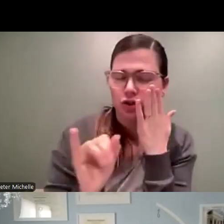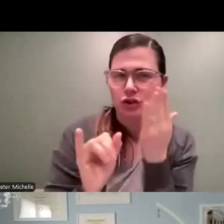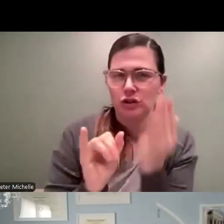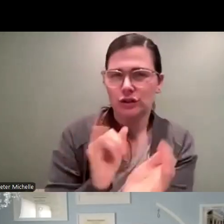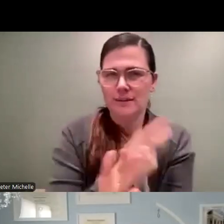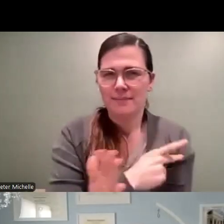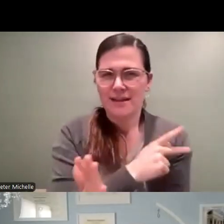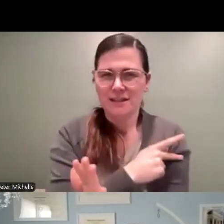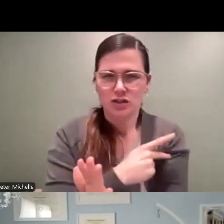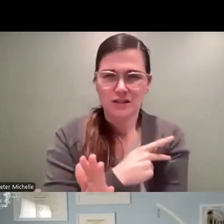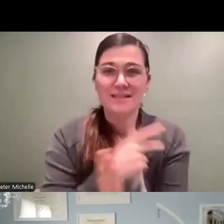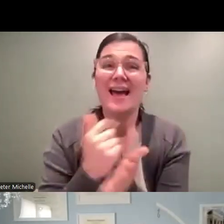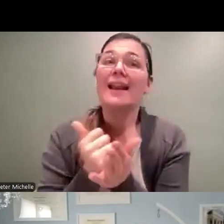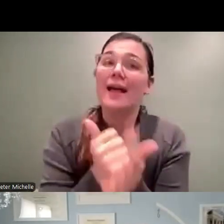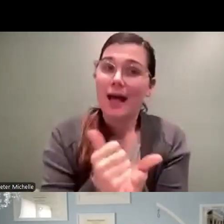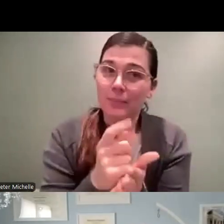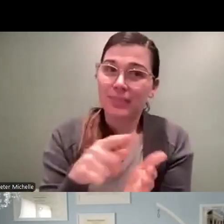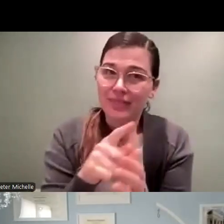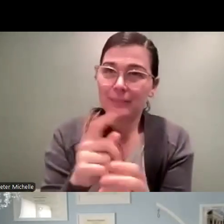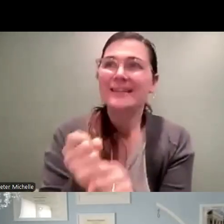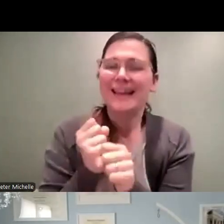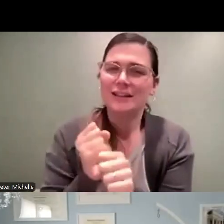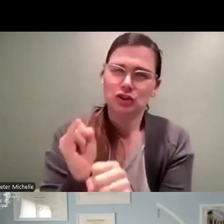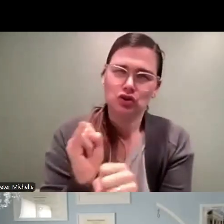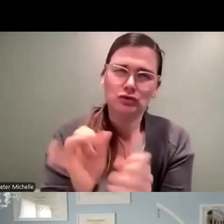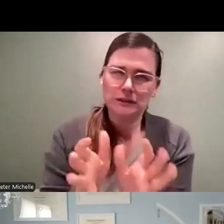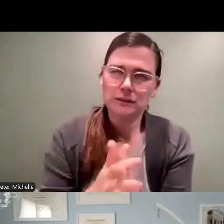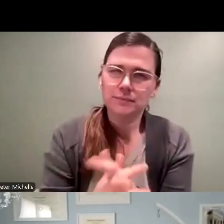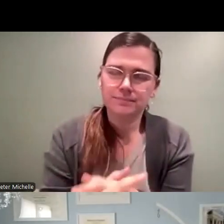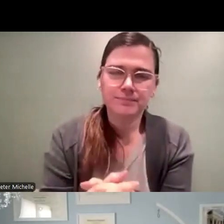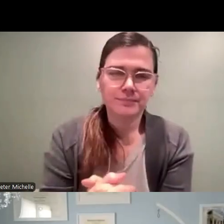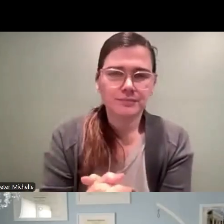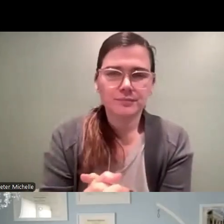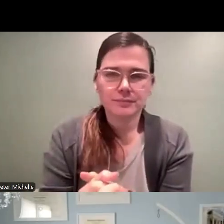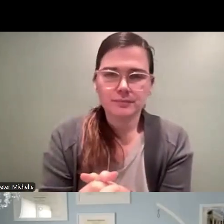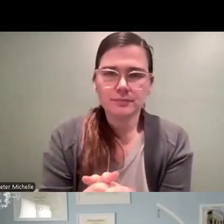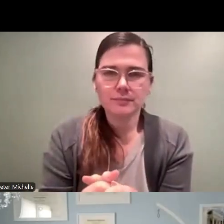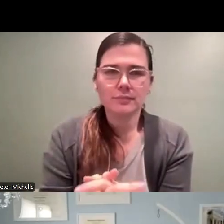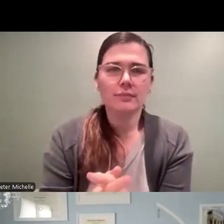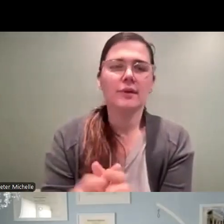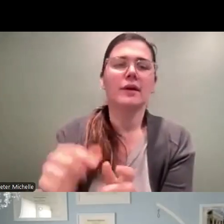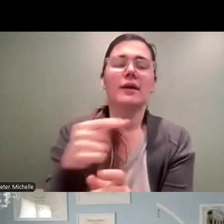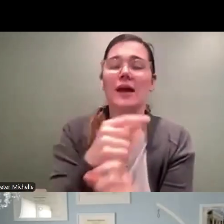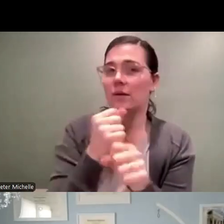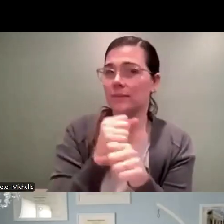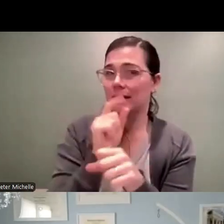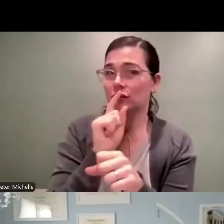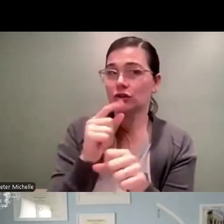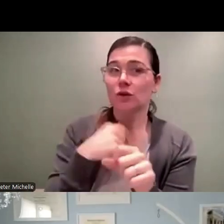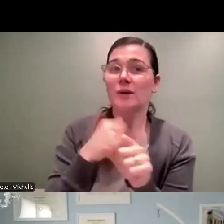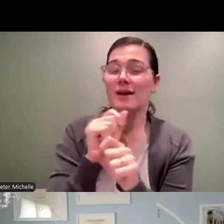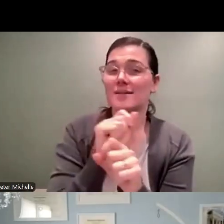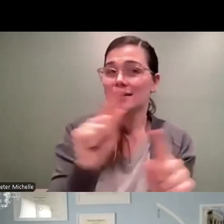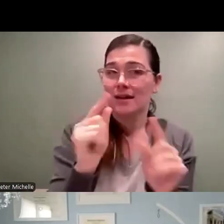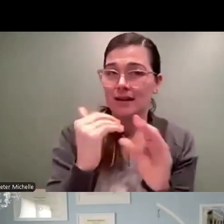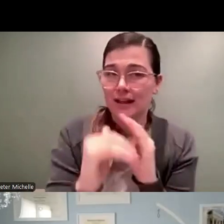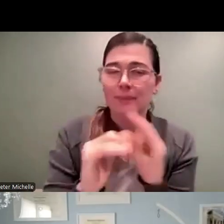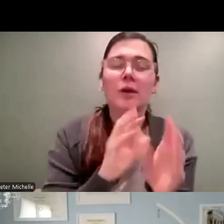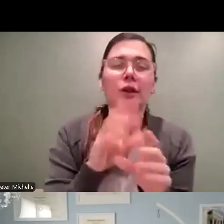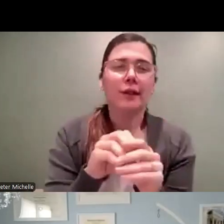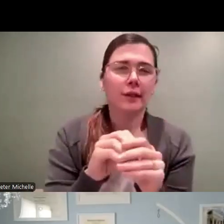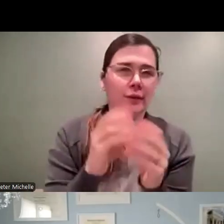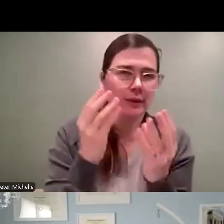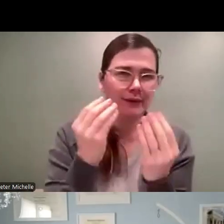more importantly, help them get insured. Yes. And I will make sure when I send out the email that I will include information for the Cancer